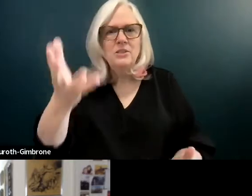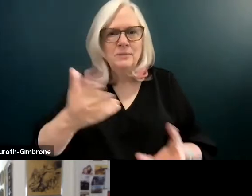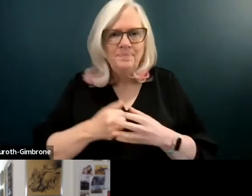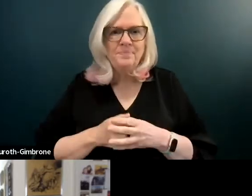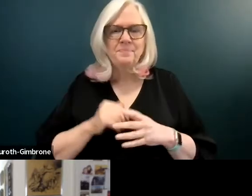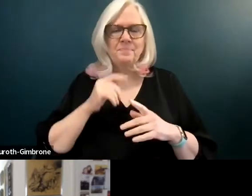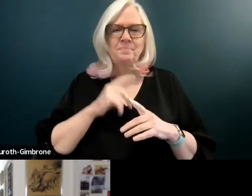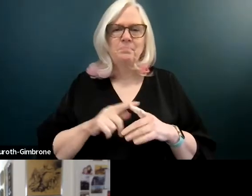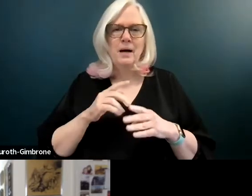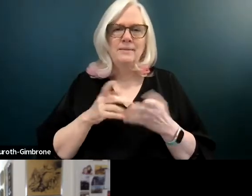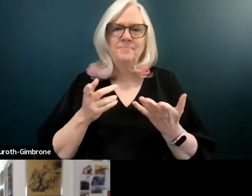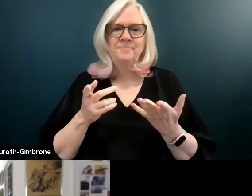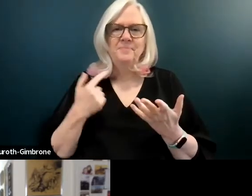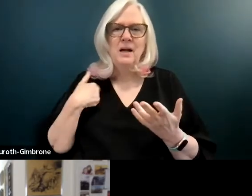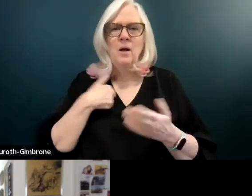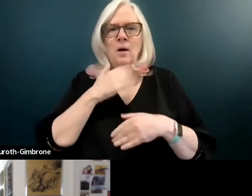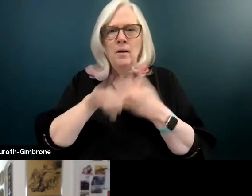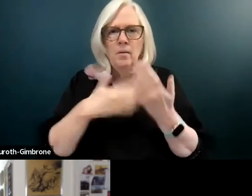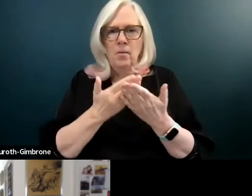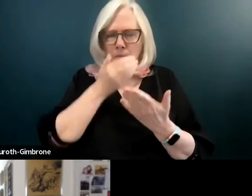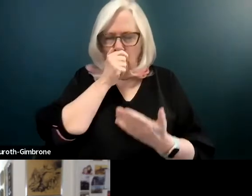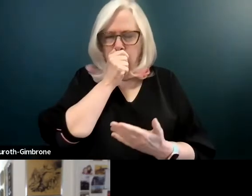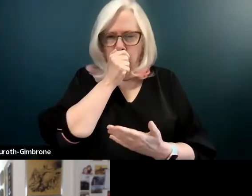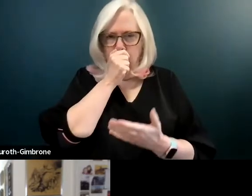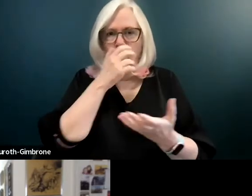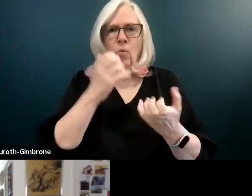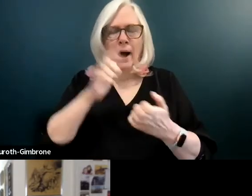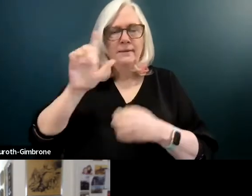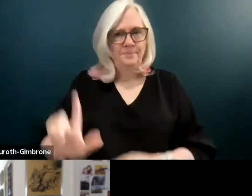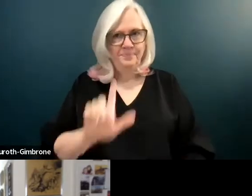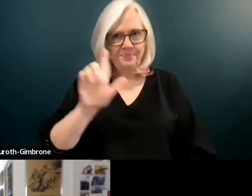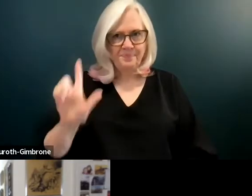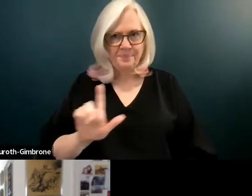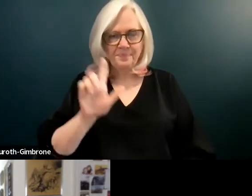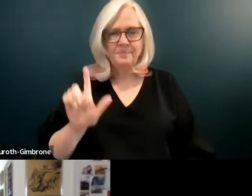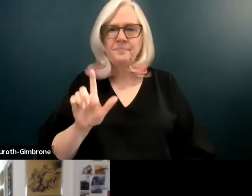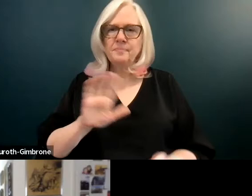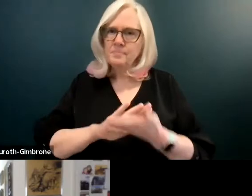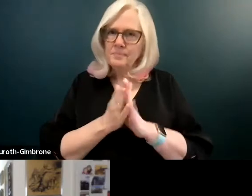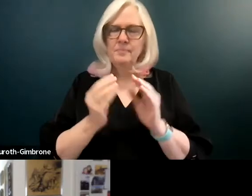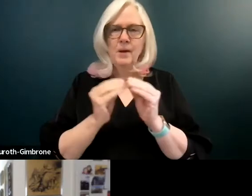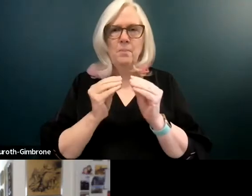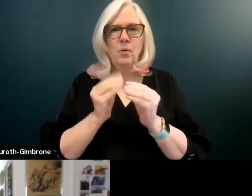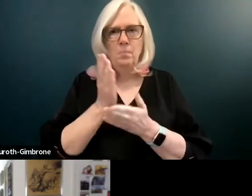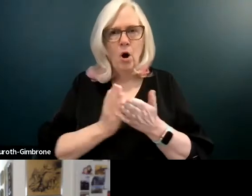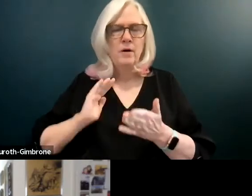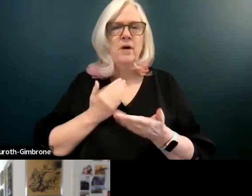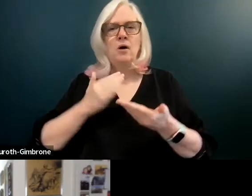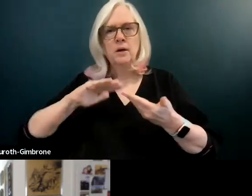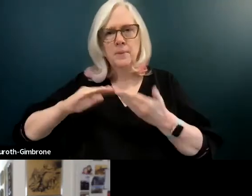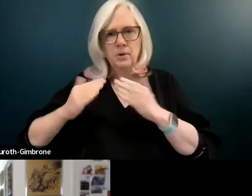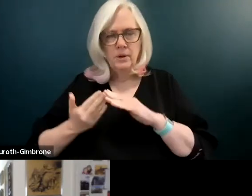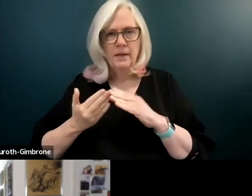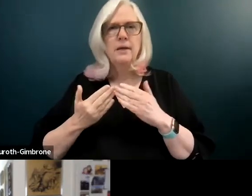think we all want libraries to become a more central part of our communities. And in many places they are, for many